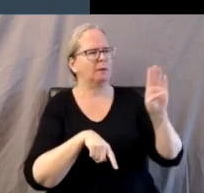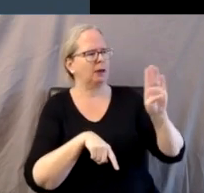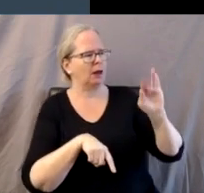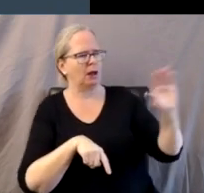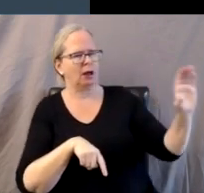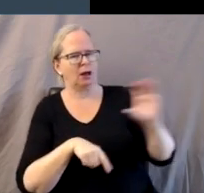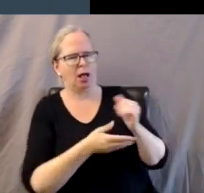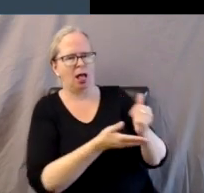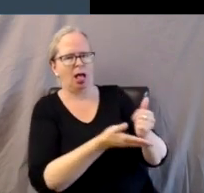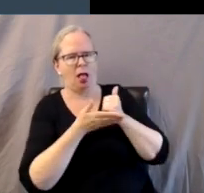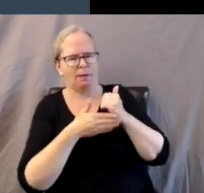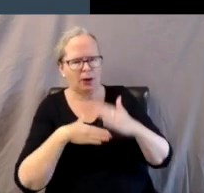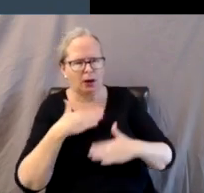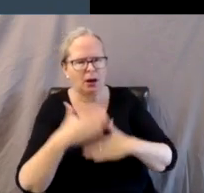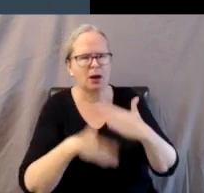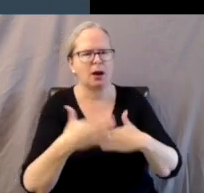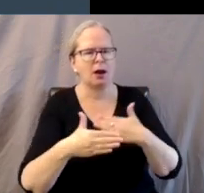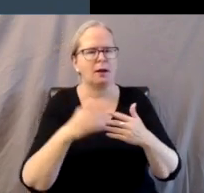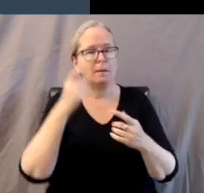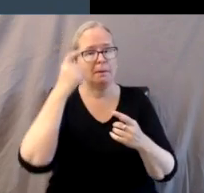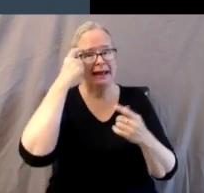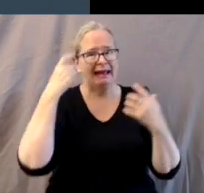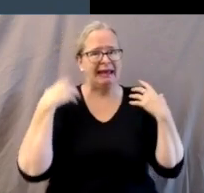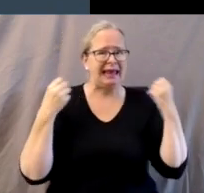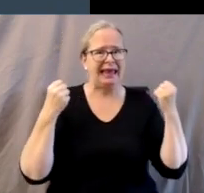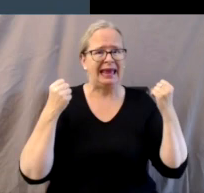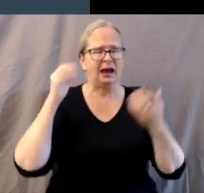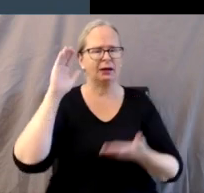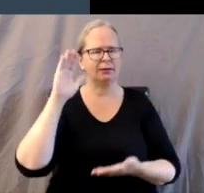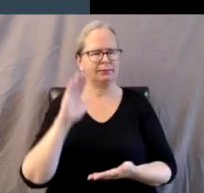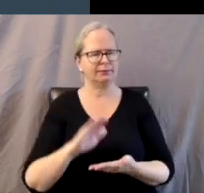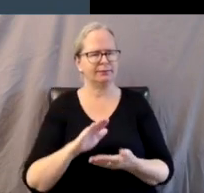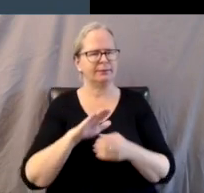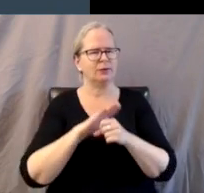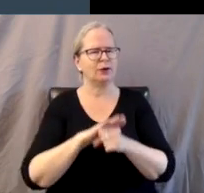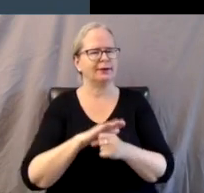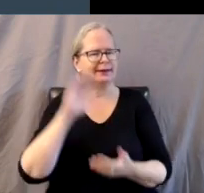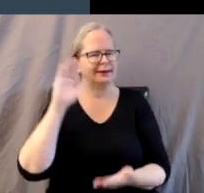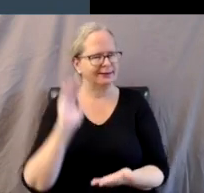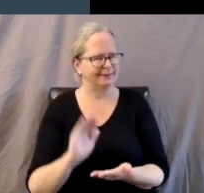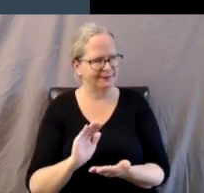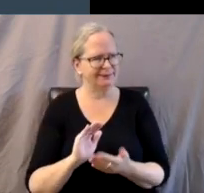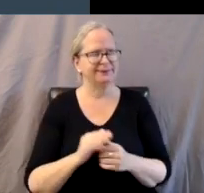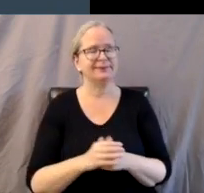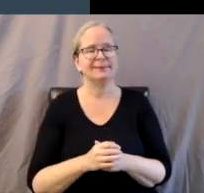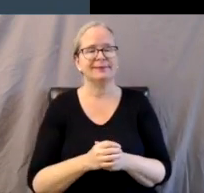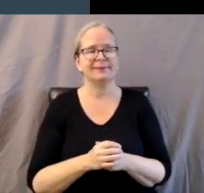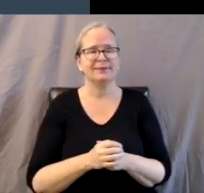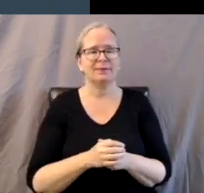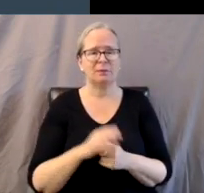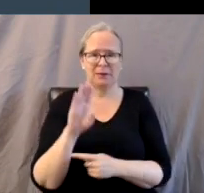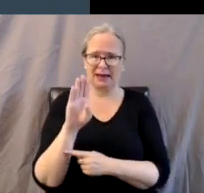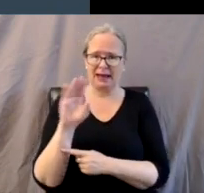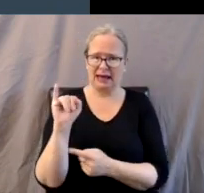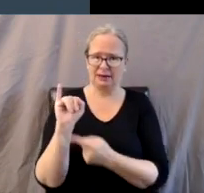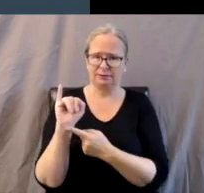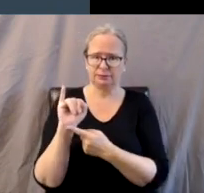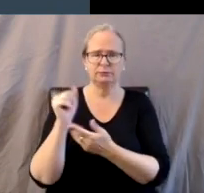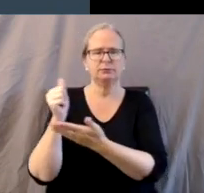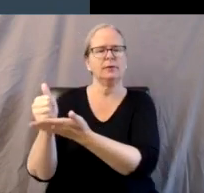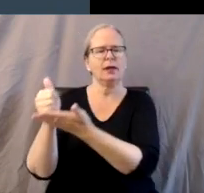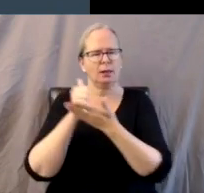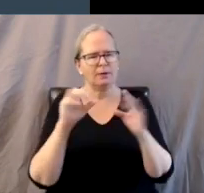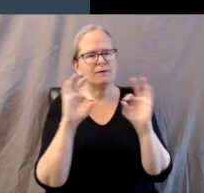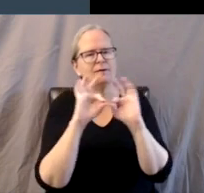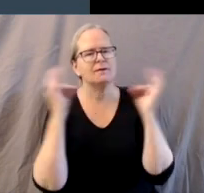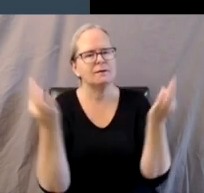their money wisely and they buy in their neighborhoods. So that money stays locally, it doesn't go elsewhere,